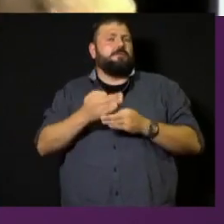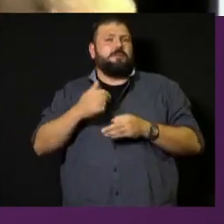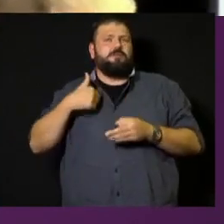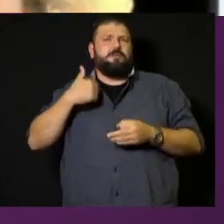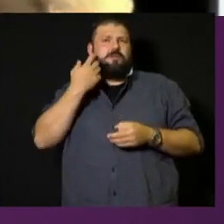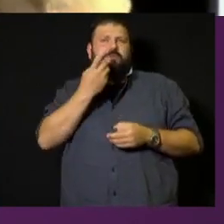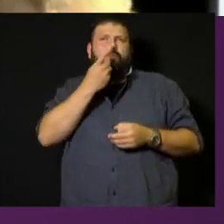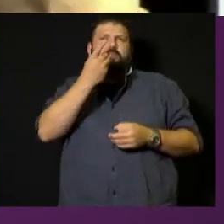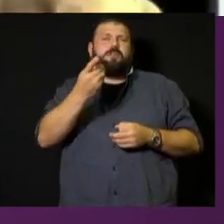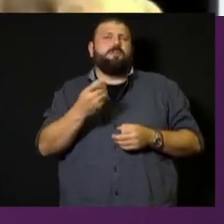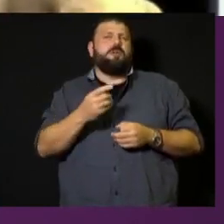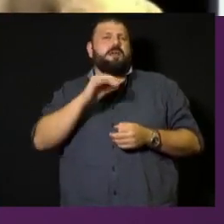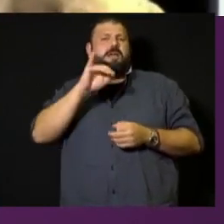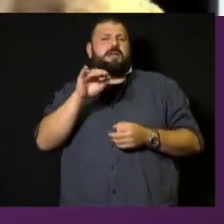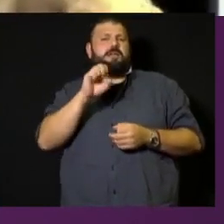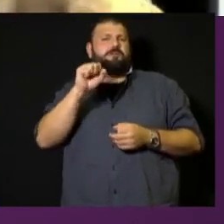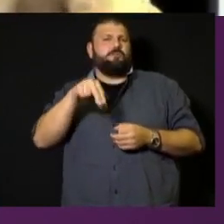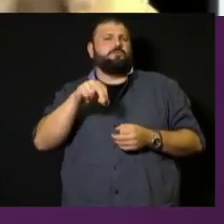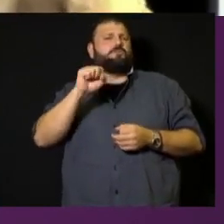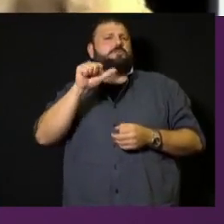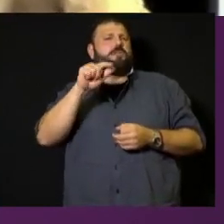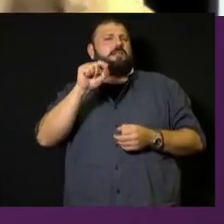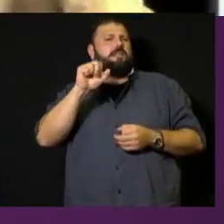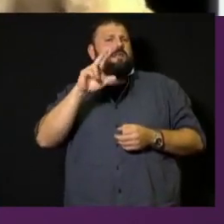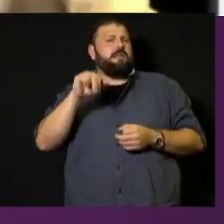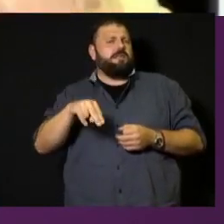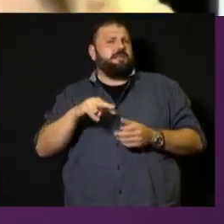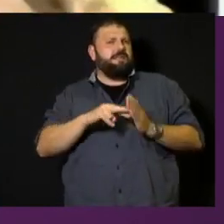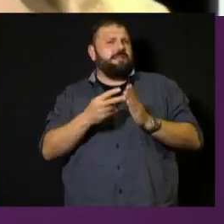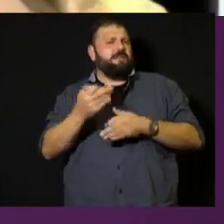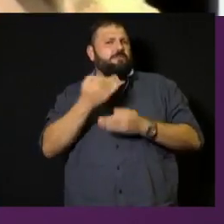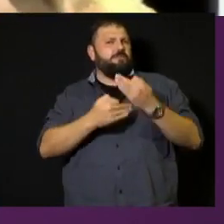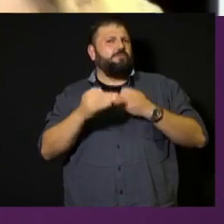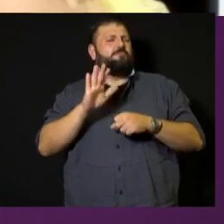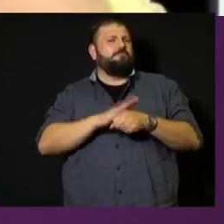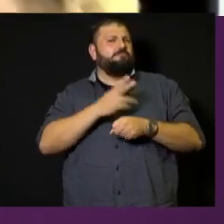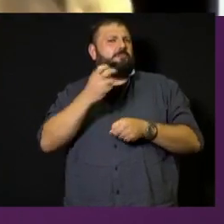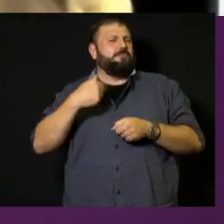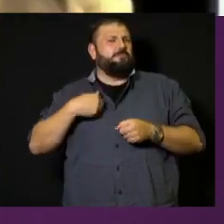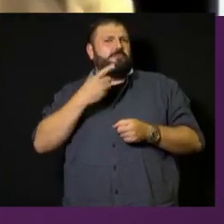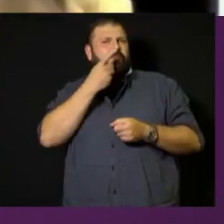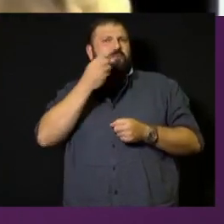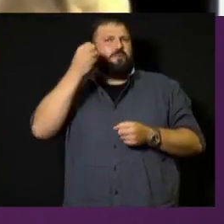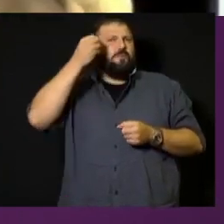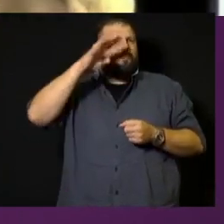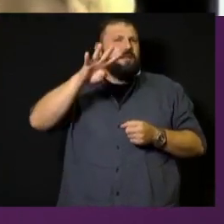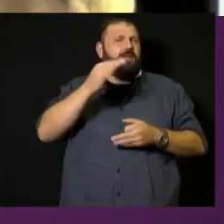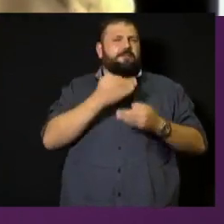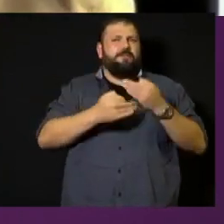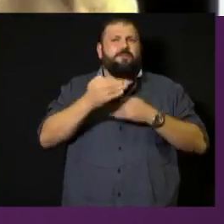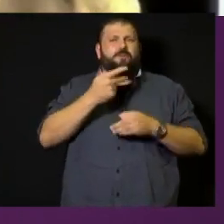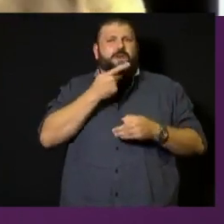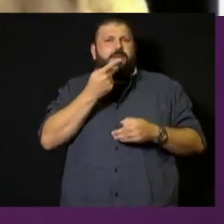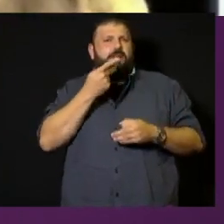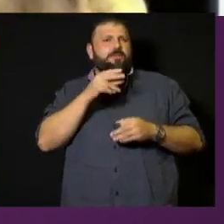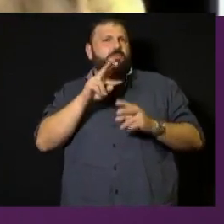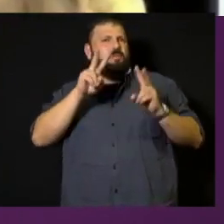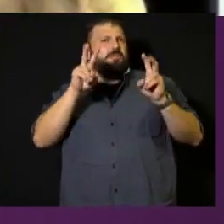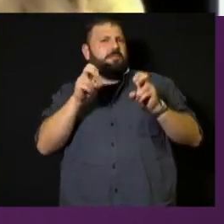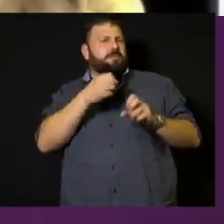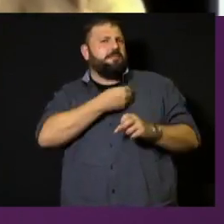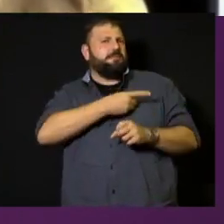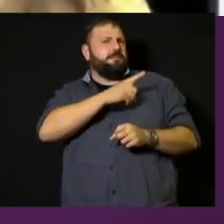And well, once Jesus Satarain said to me that the ones that are in Omni Life,